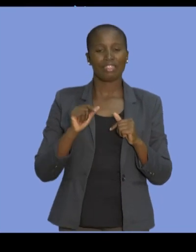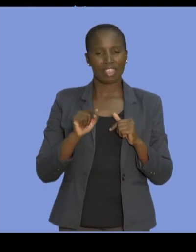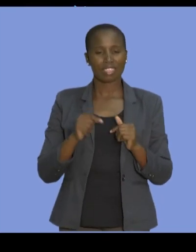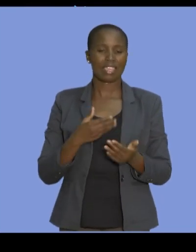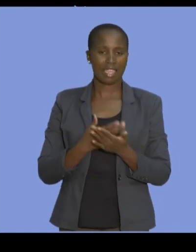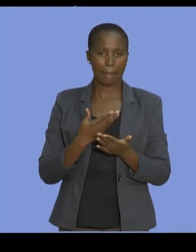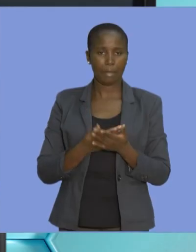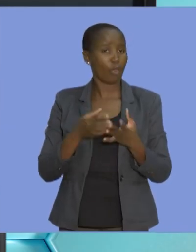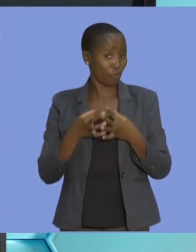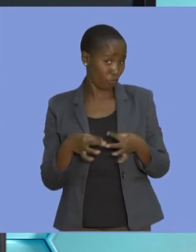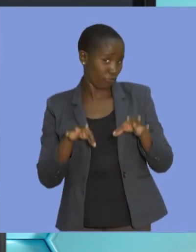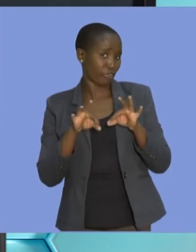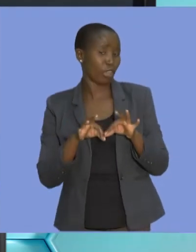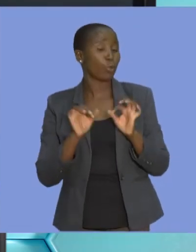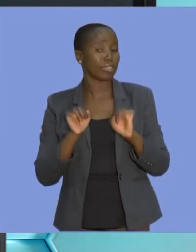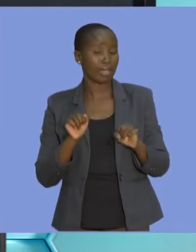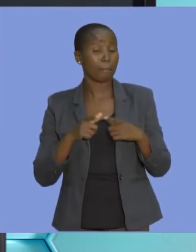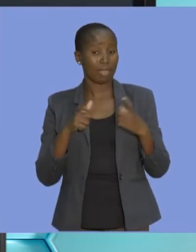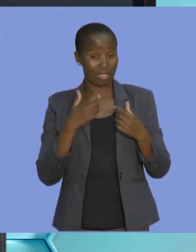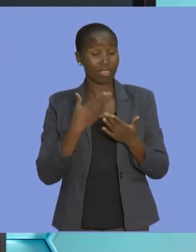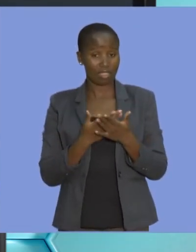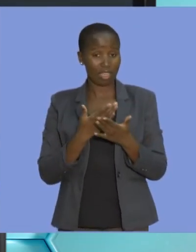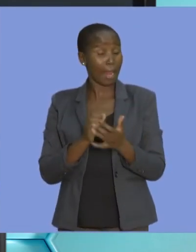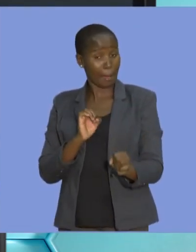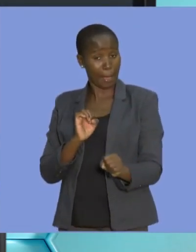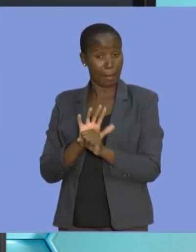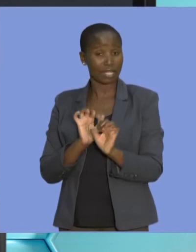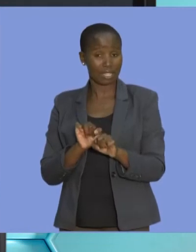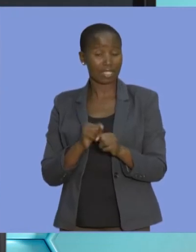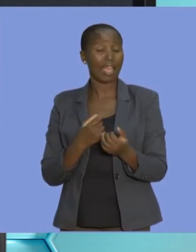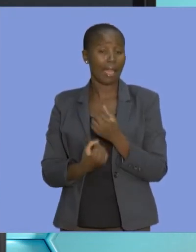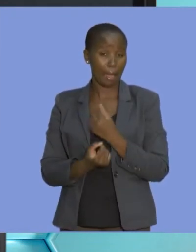the max and min, which can have an impact, mislead us about the range.